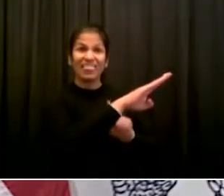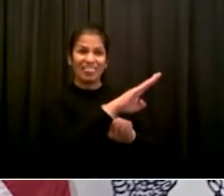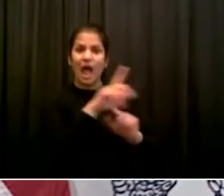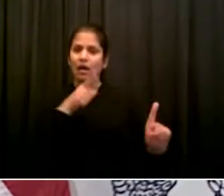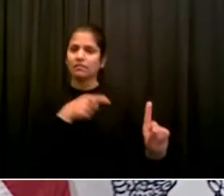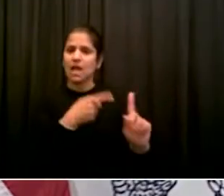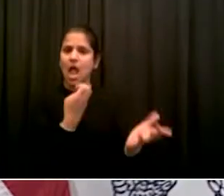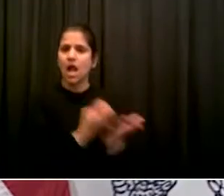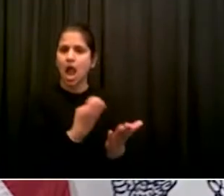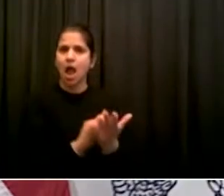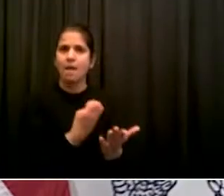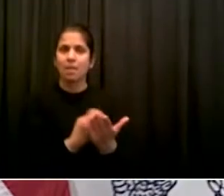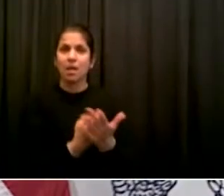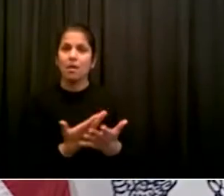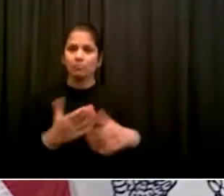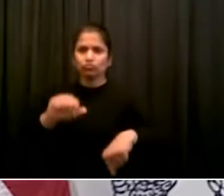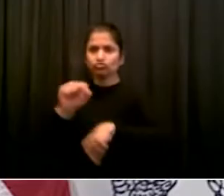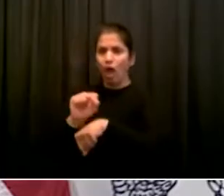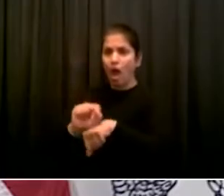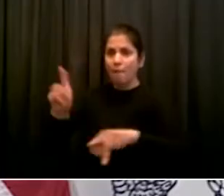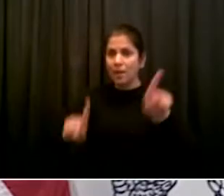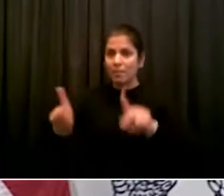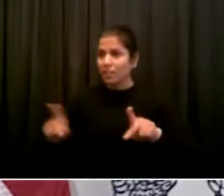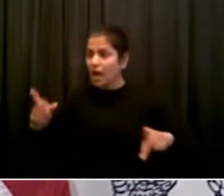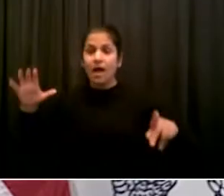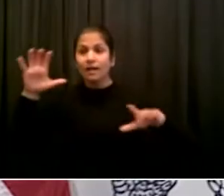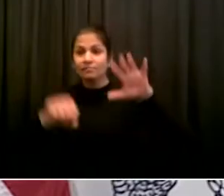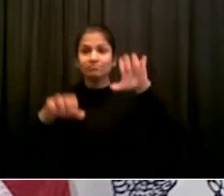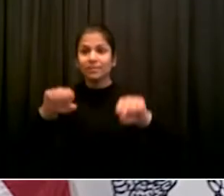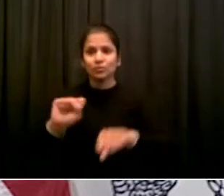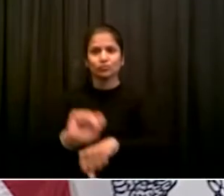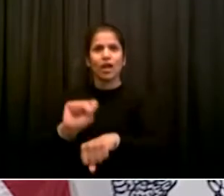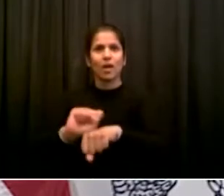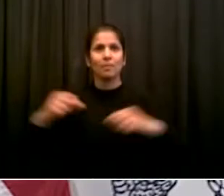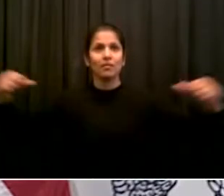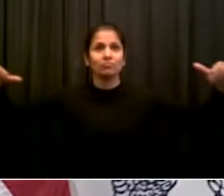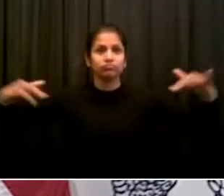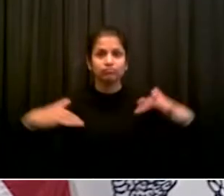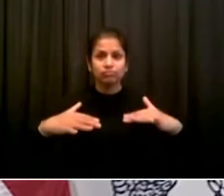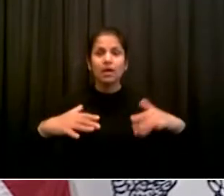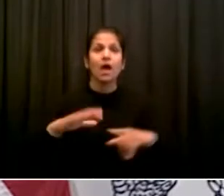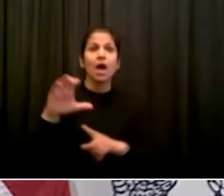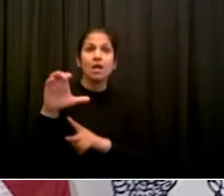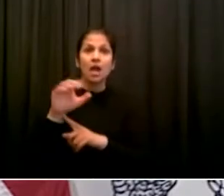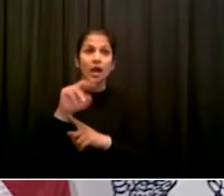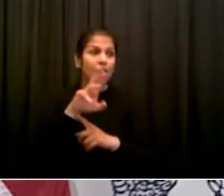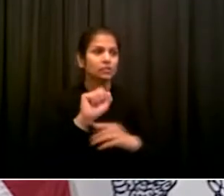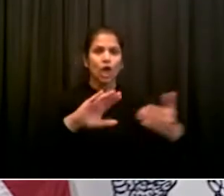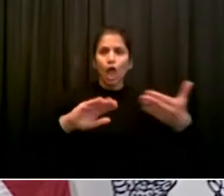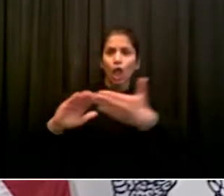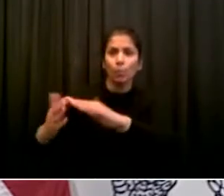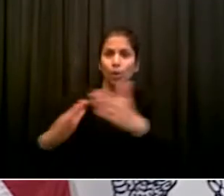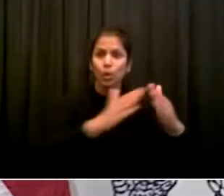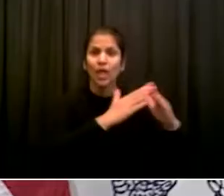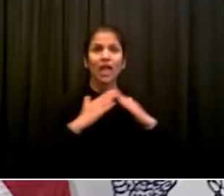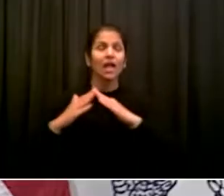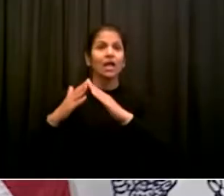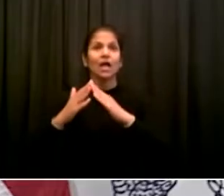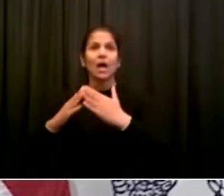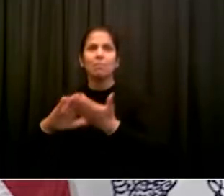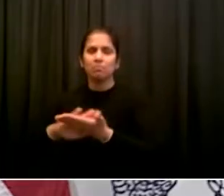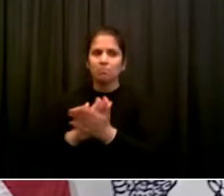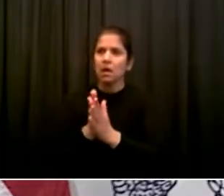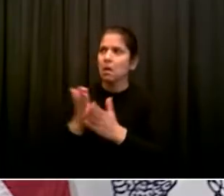It's not just about stimulus. It is about all our communities. It is about creating a better city, not just replacing the status quo of the